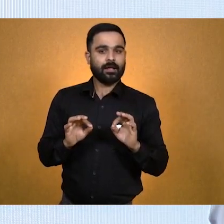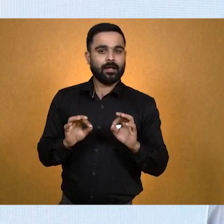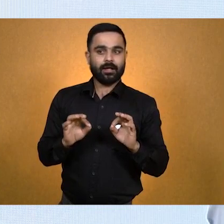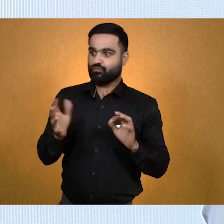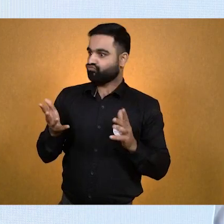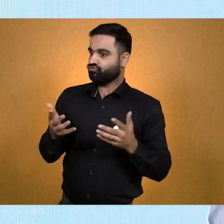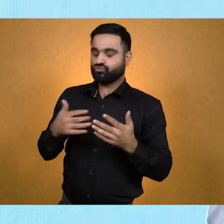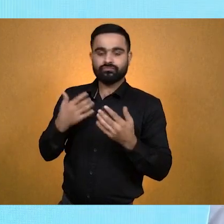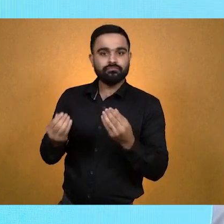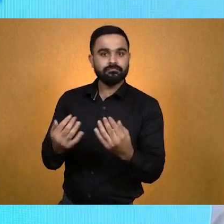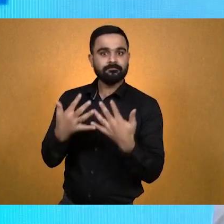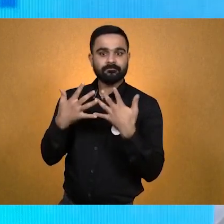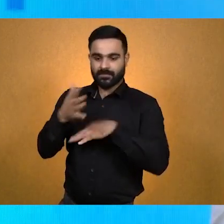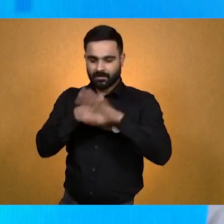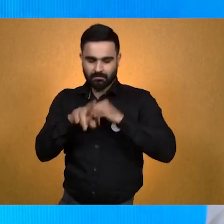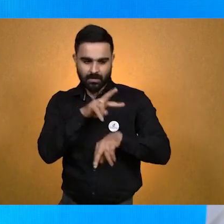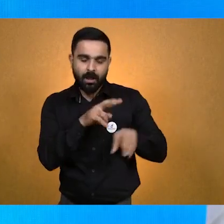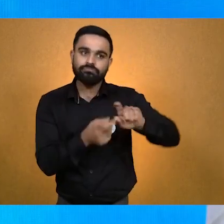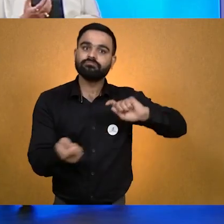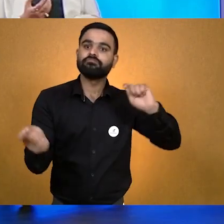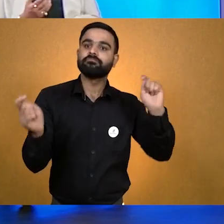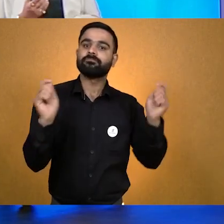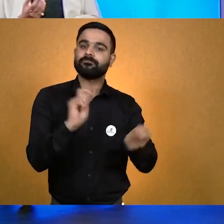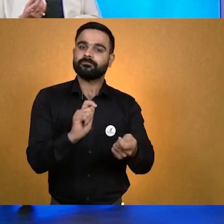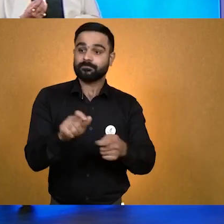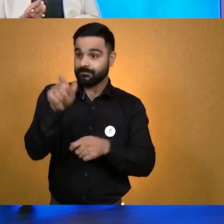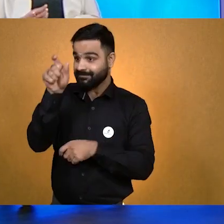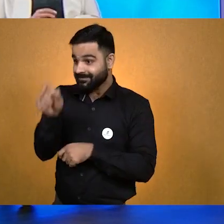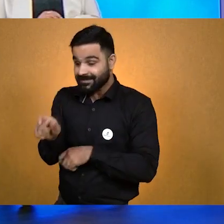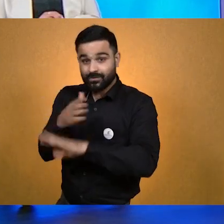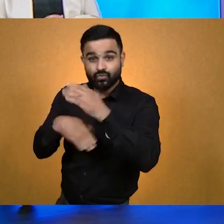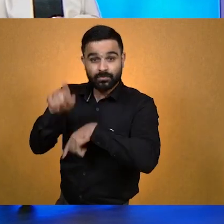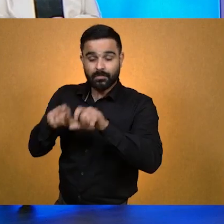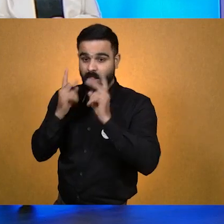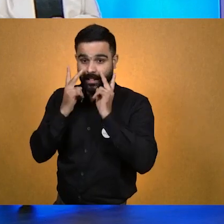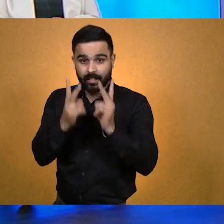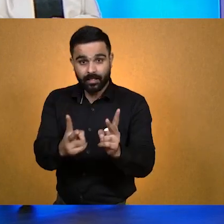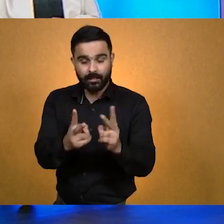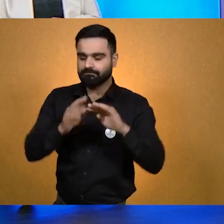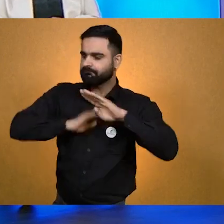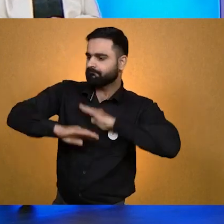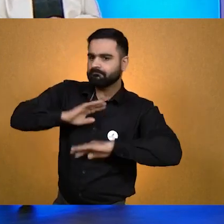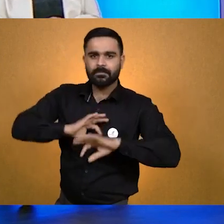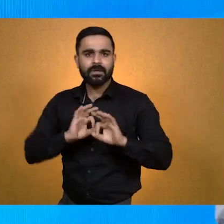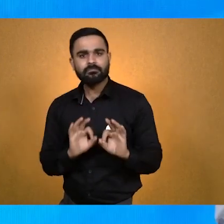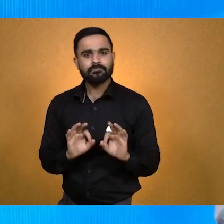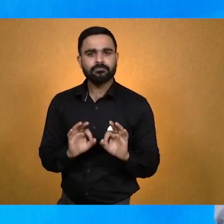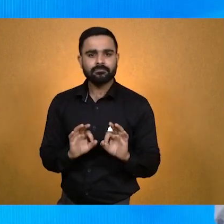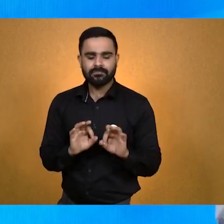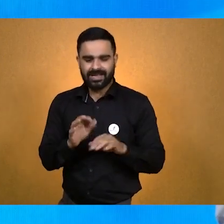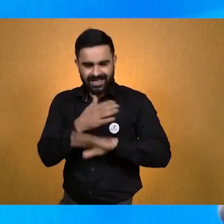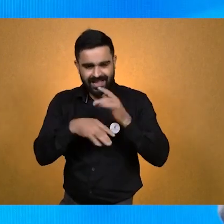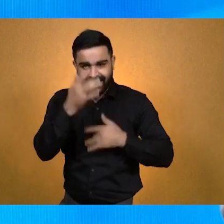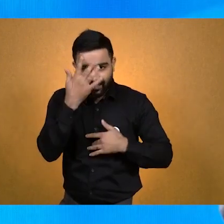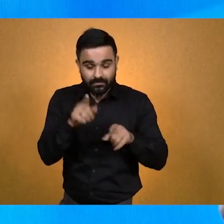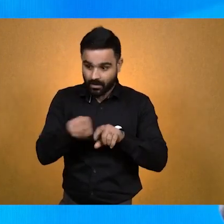their outlook towards the disability changes. Yeah. A person in disability is always looked upon as a patient. Mm. But the moment